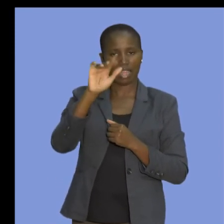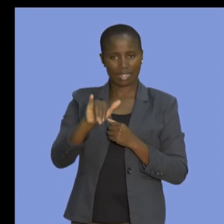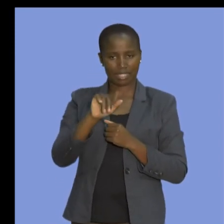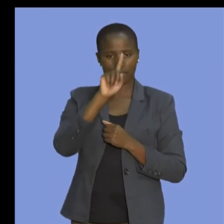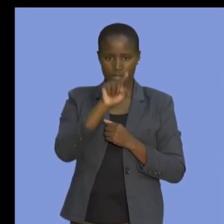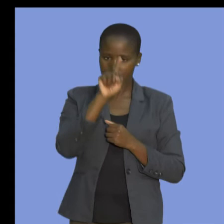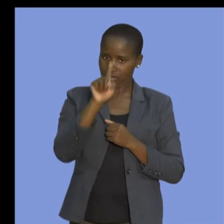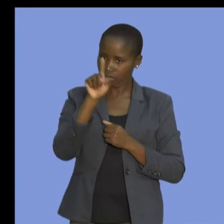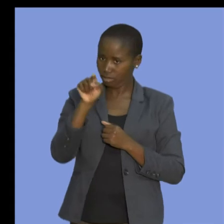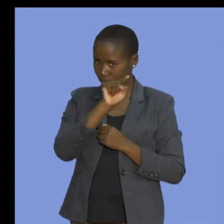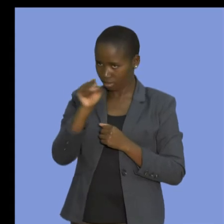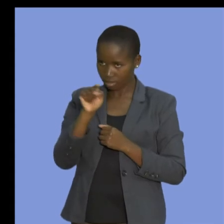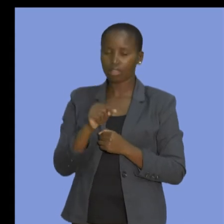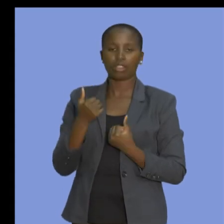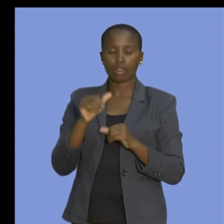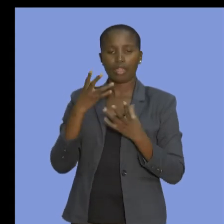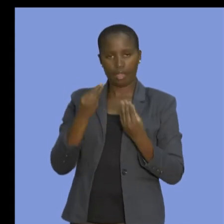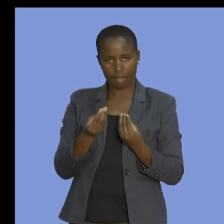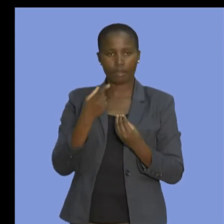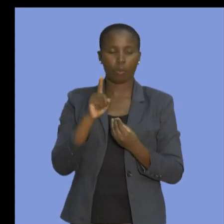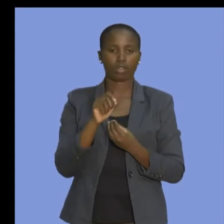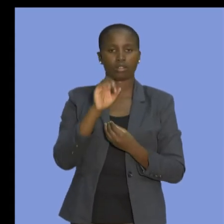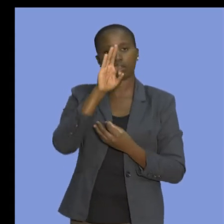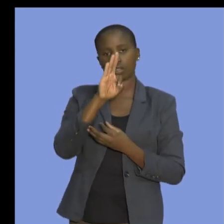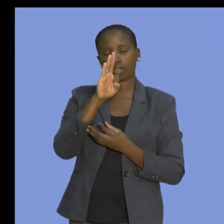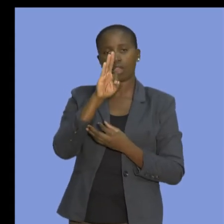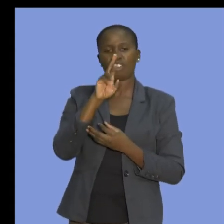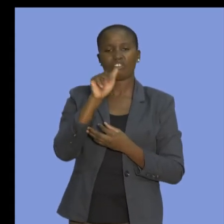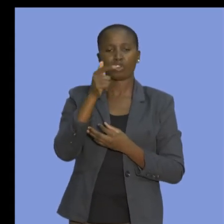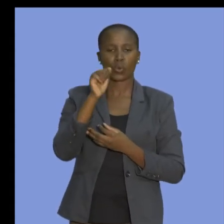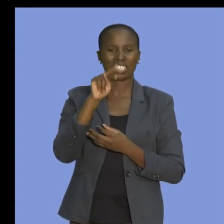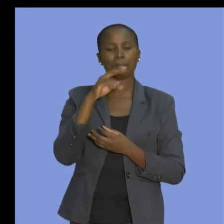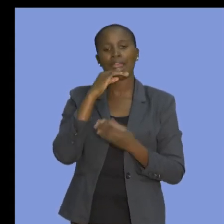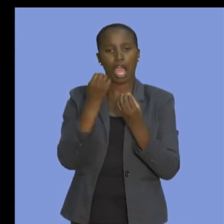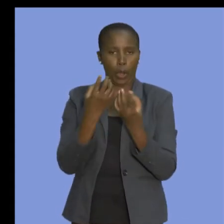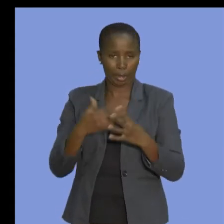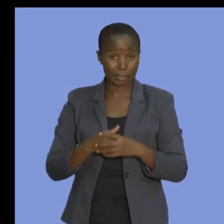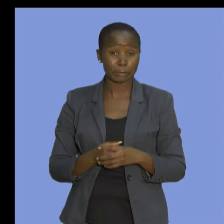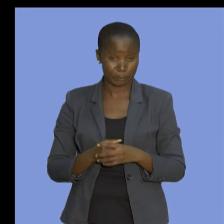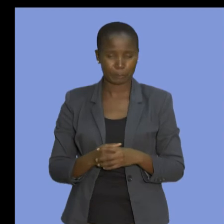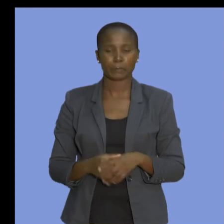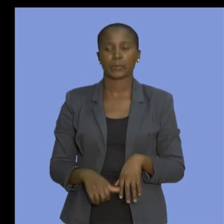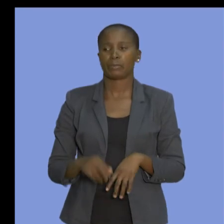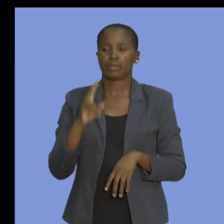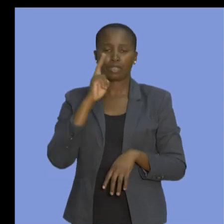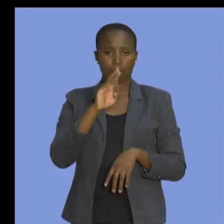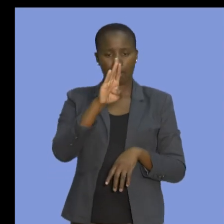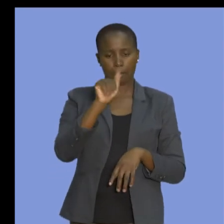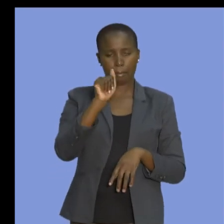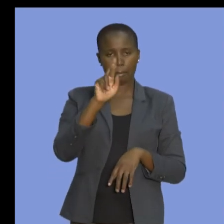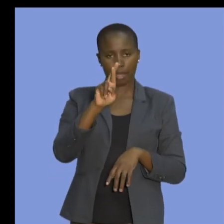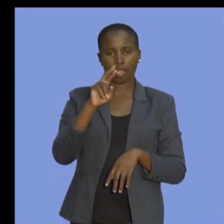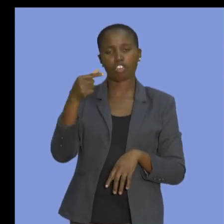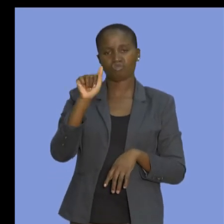frequency. Okay. So we looked at the bar graph, we looked at frequency table, we looked